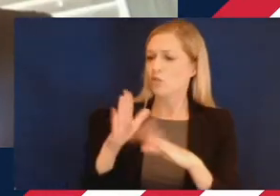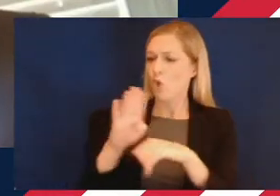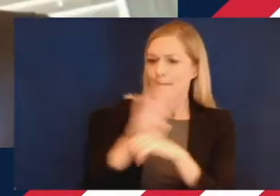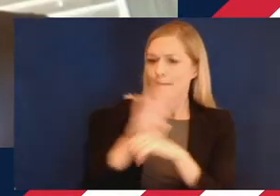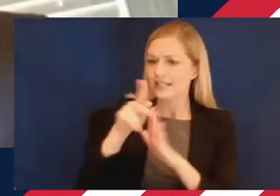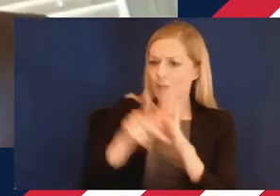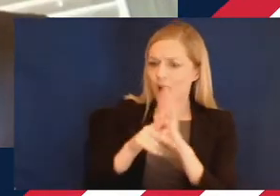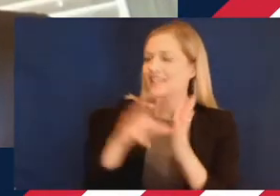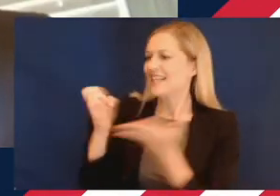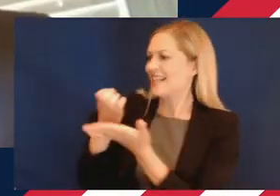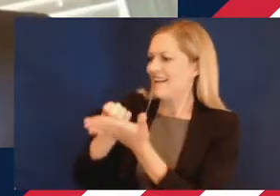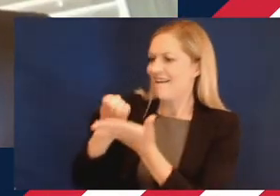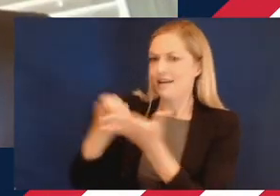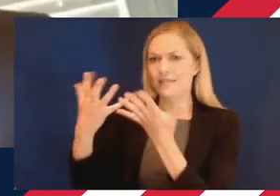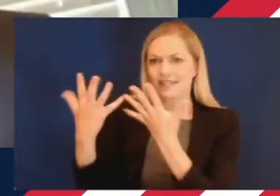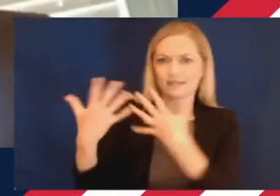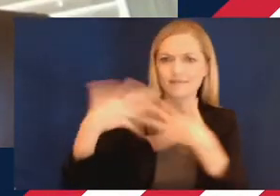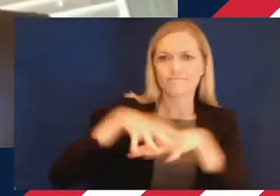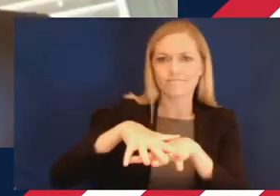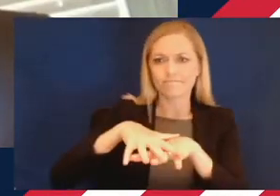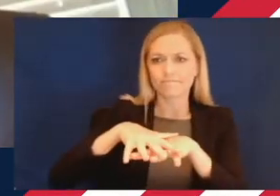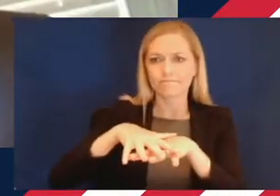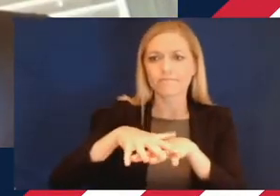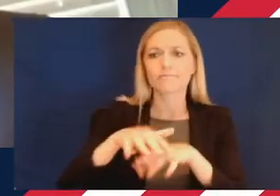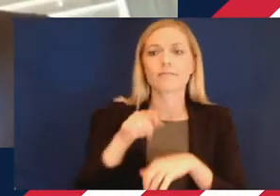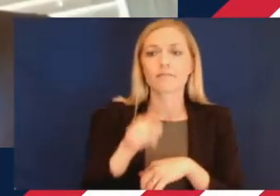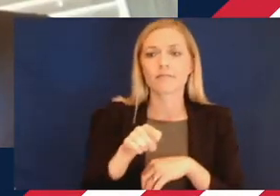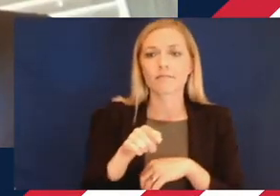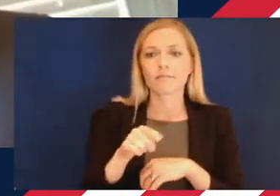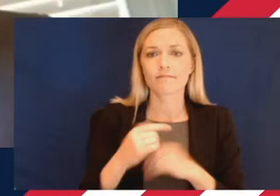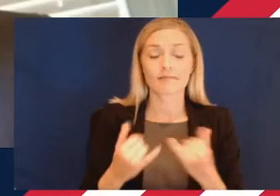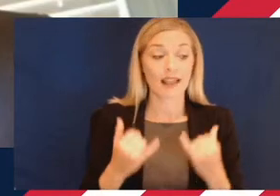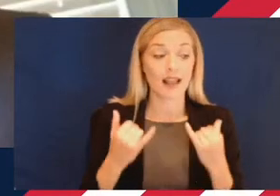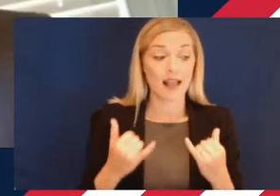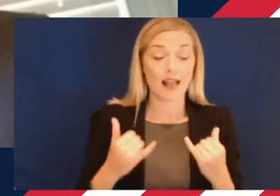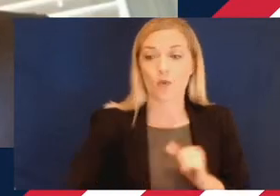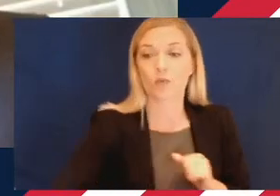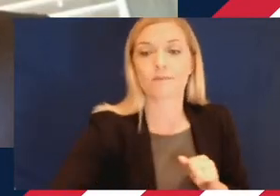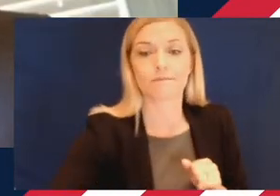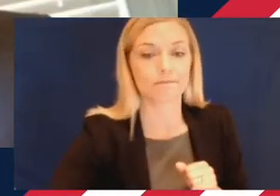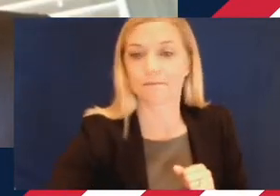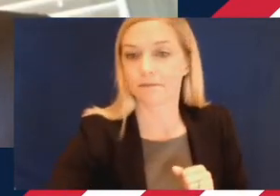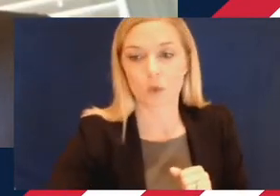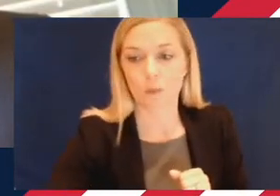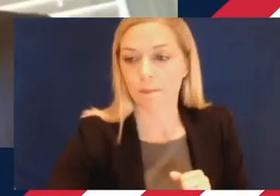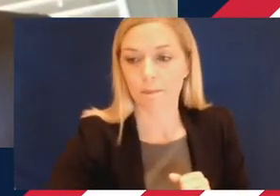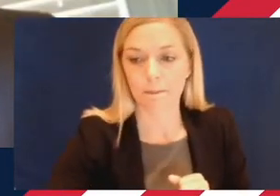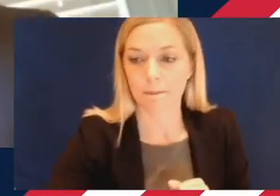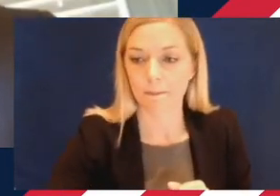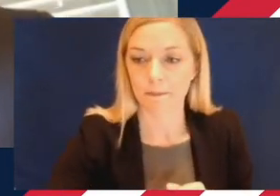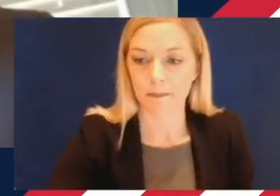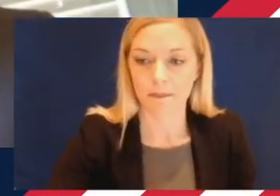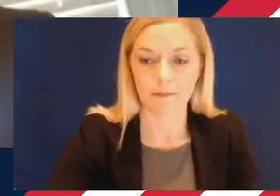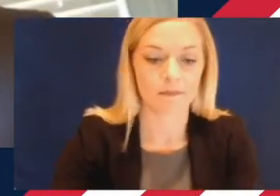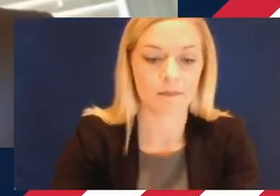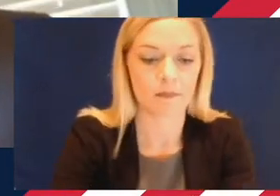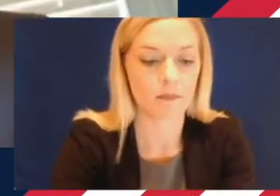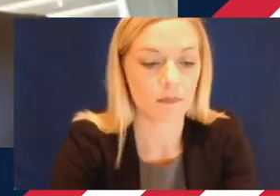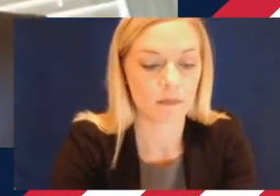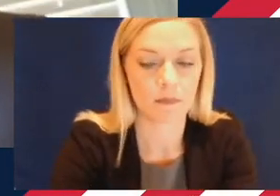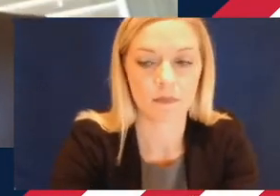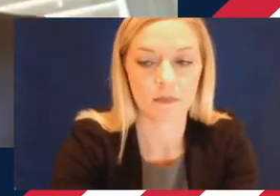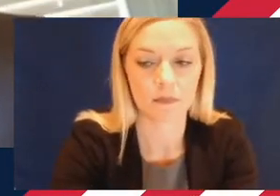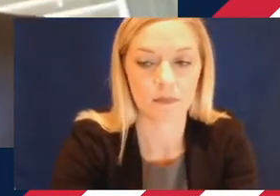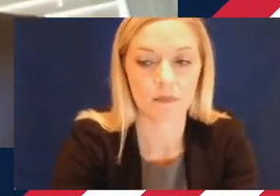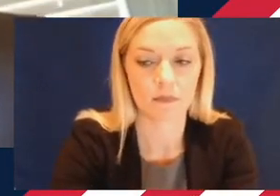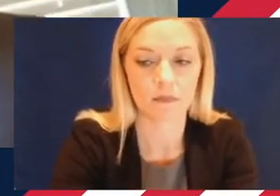economy. Amidst the current virus, the pandemic that crippled our nation's economy,